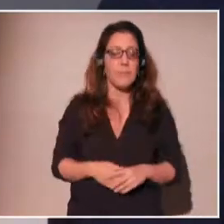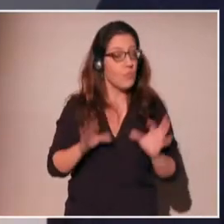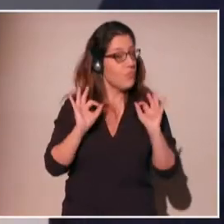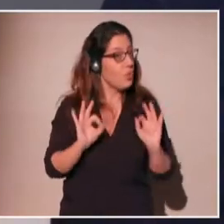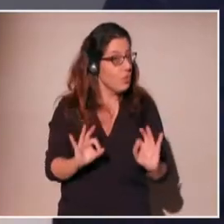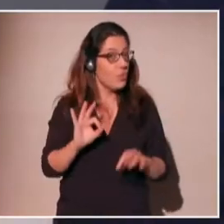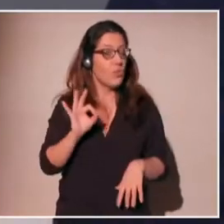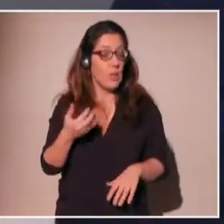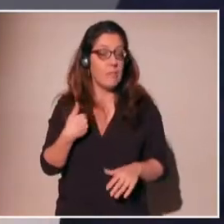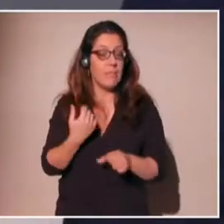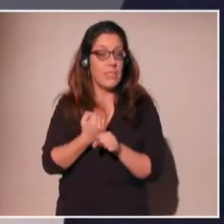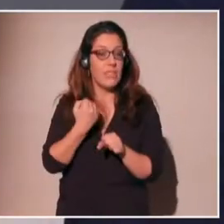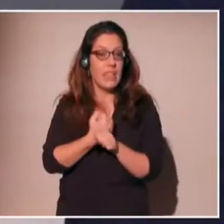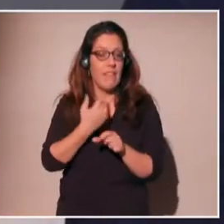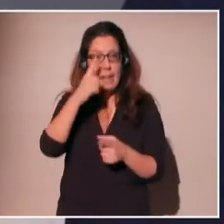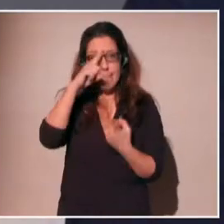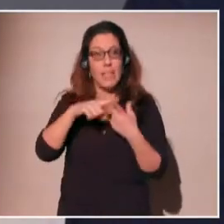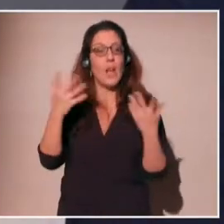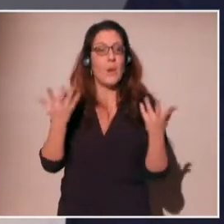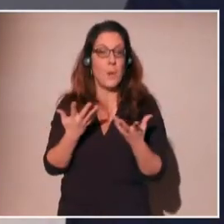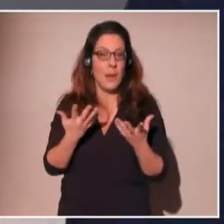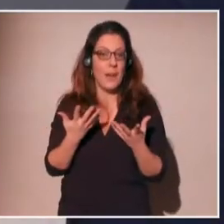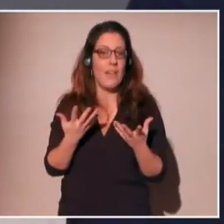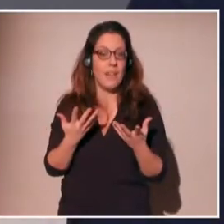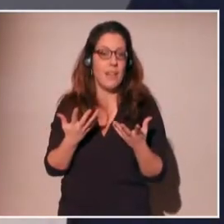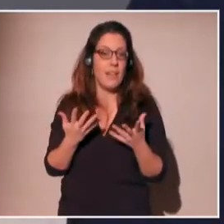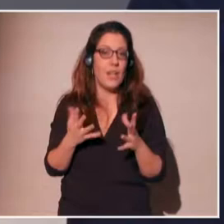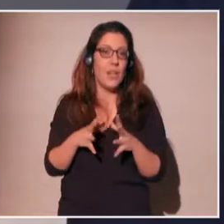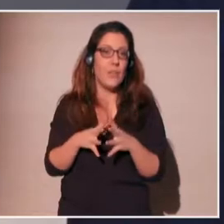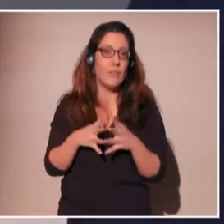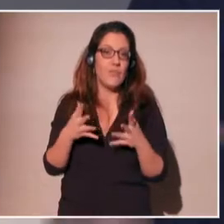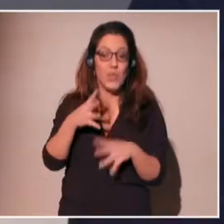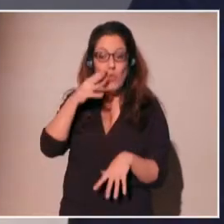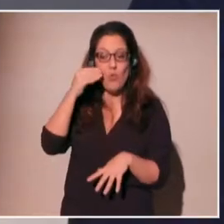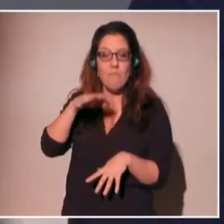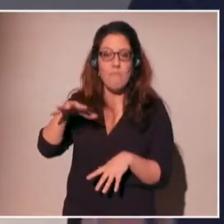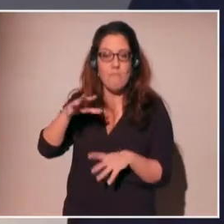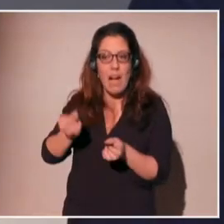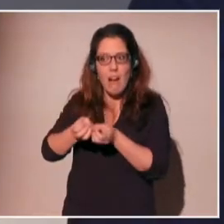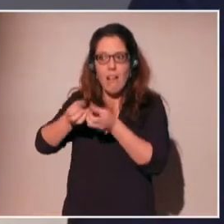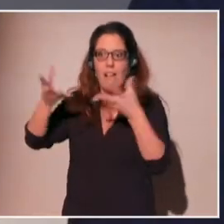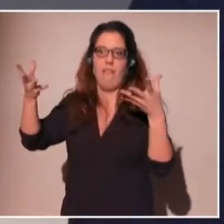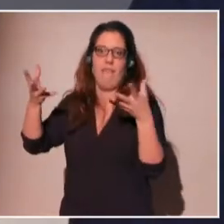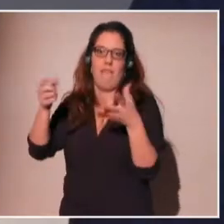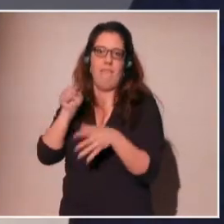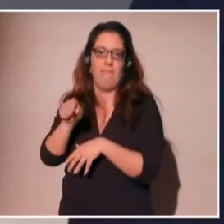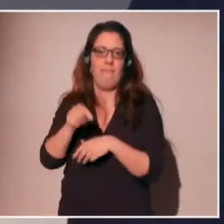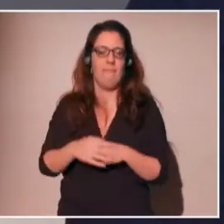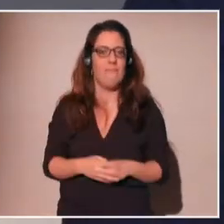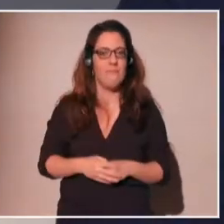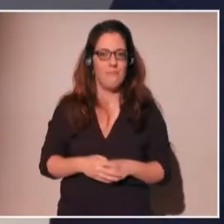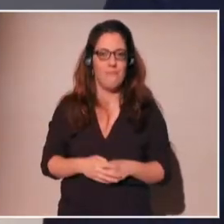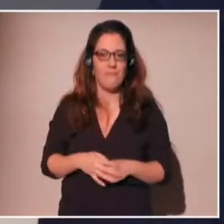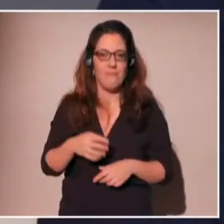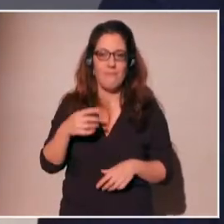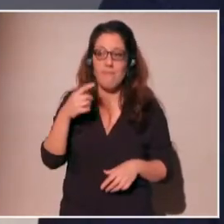me, what makes sense to life is in fact that in addition to taking care of each other, what can